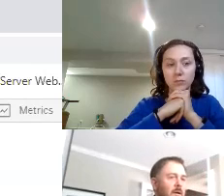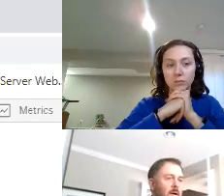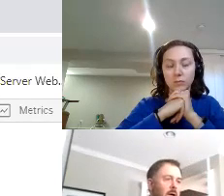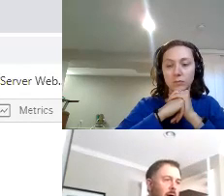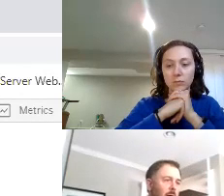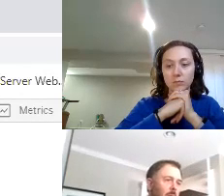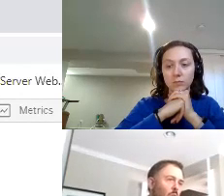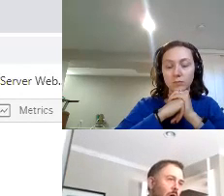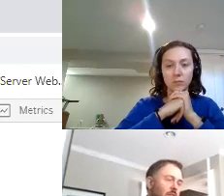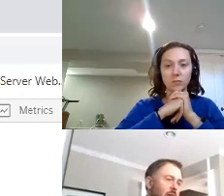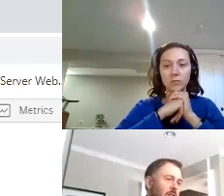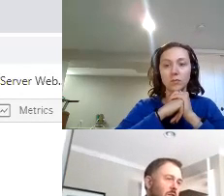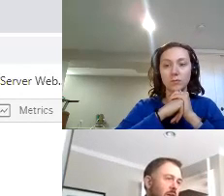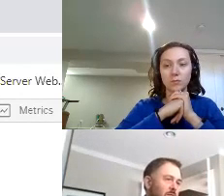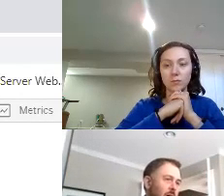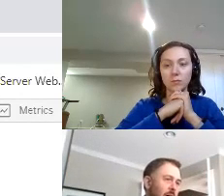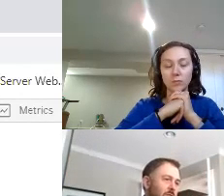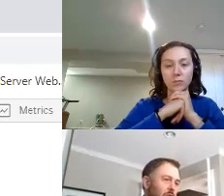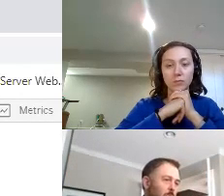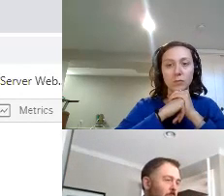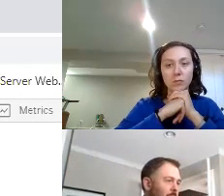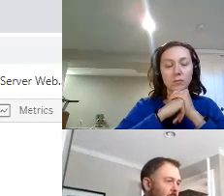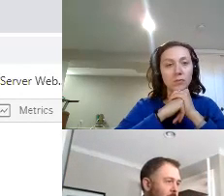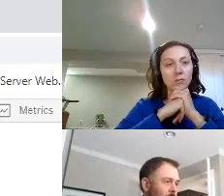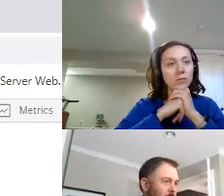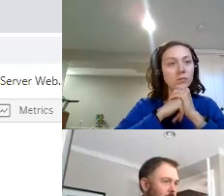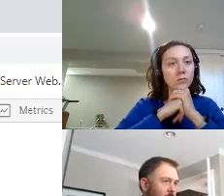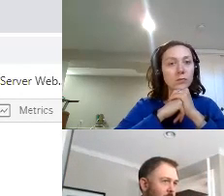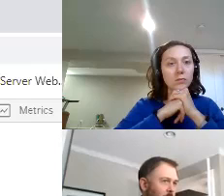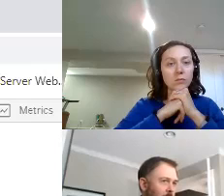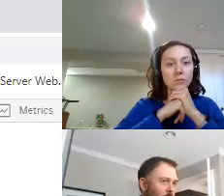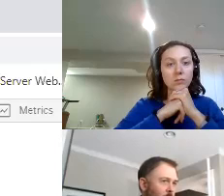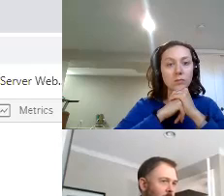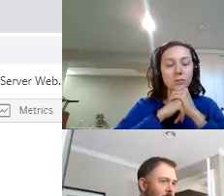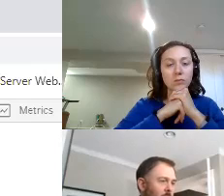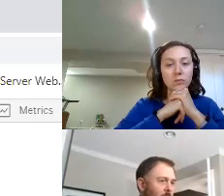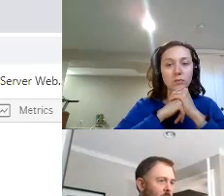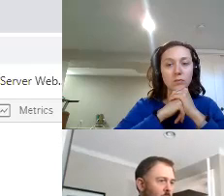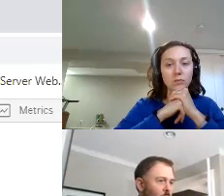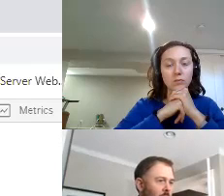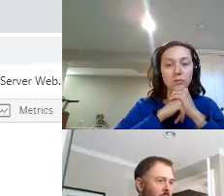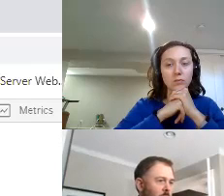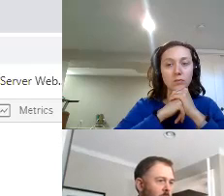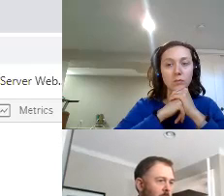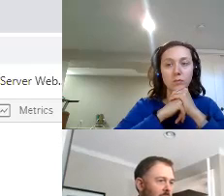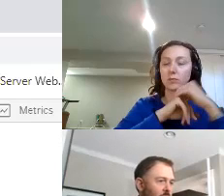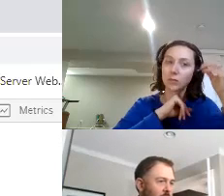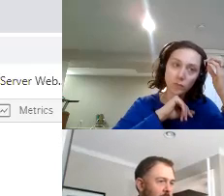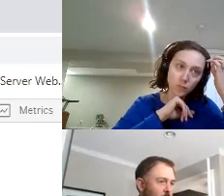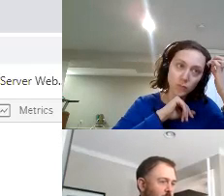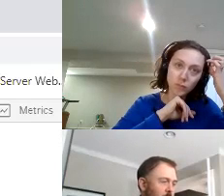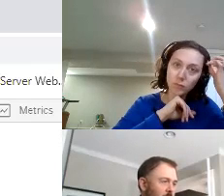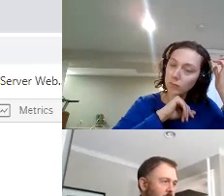accurate. One of the things that we have done, to your point, here in Colorado with many of